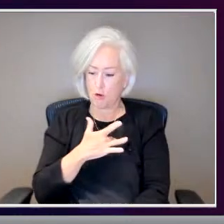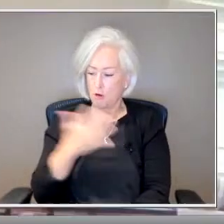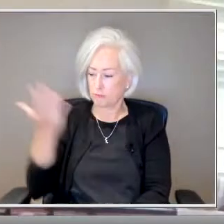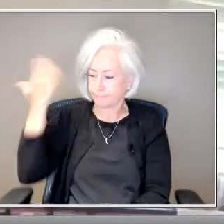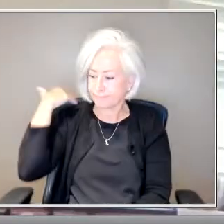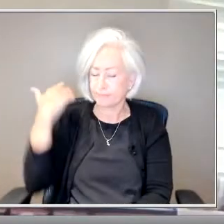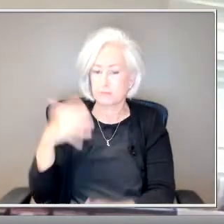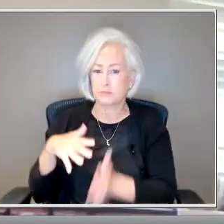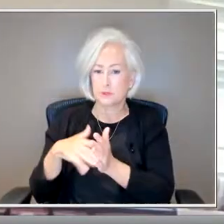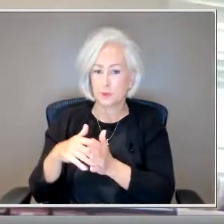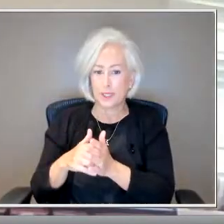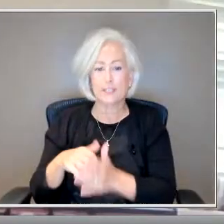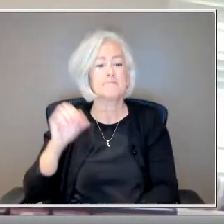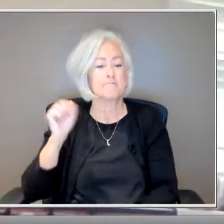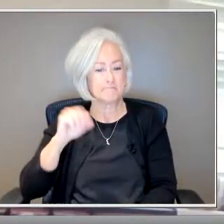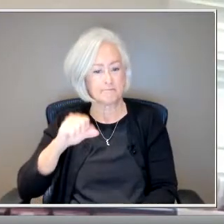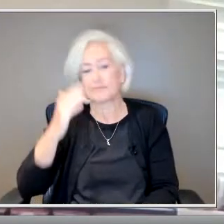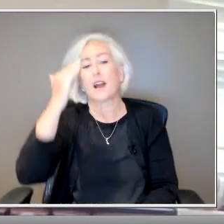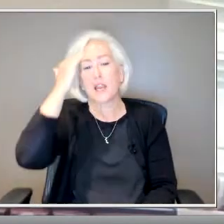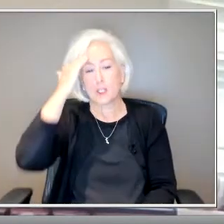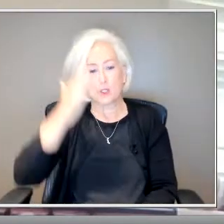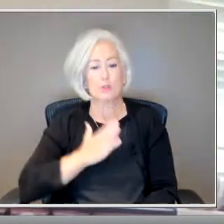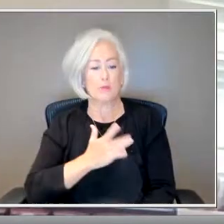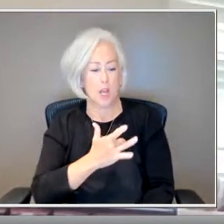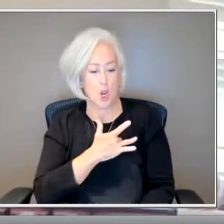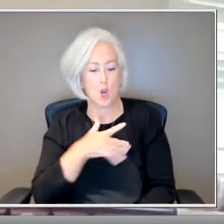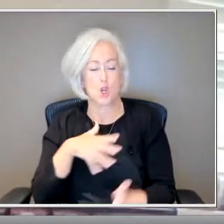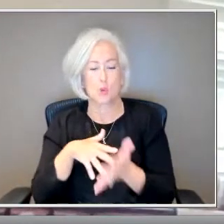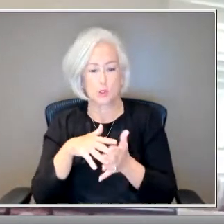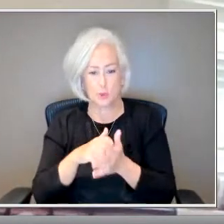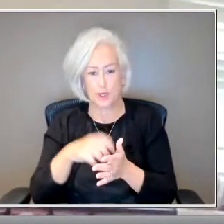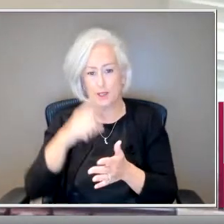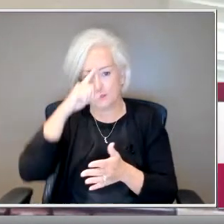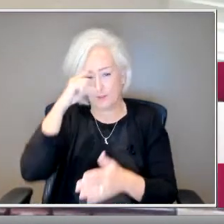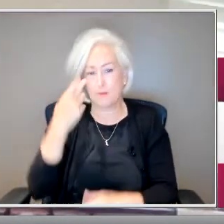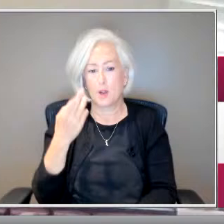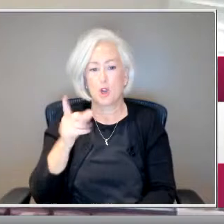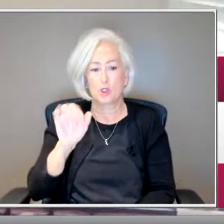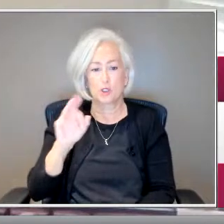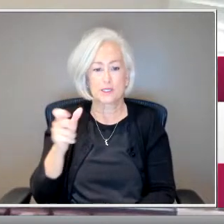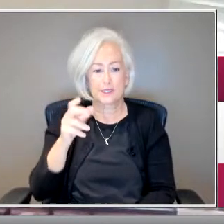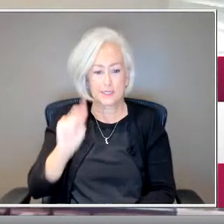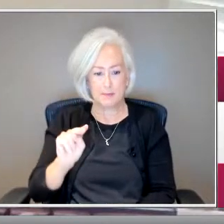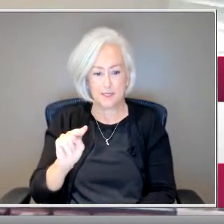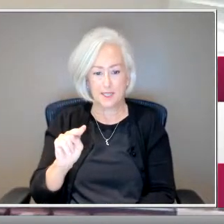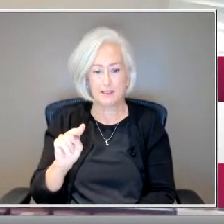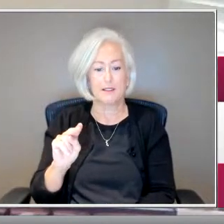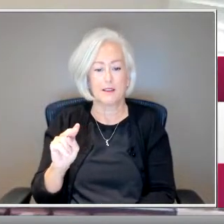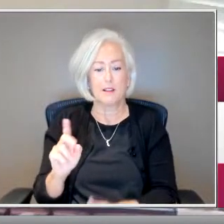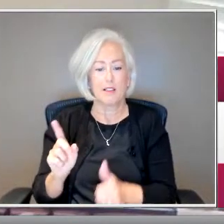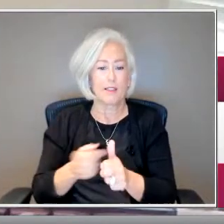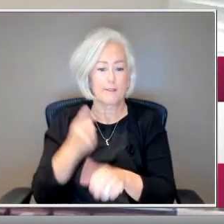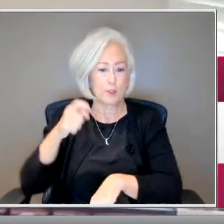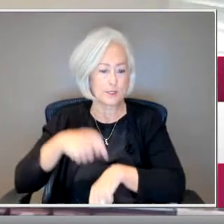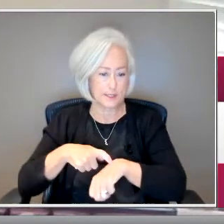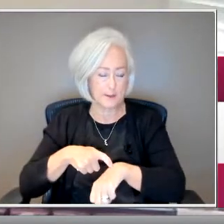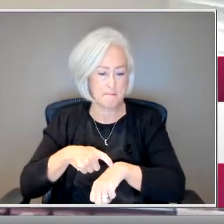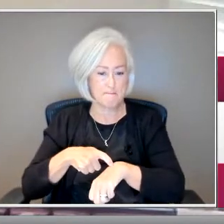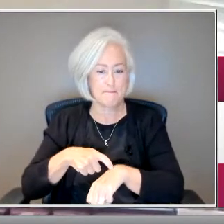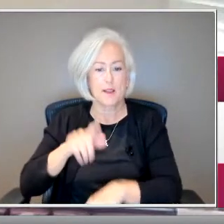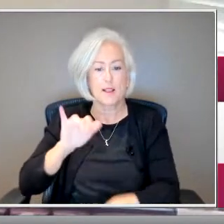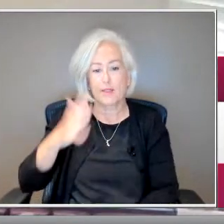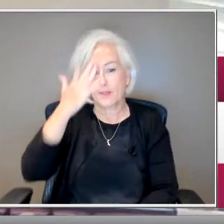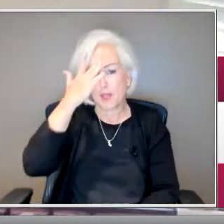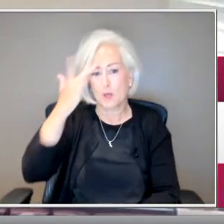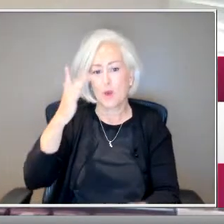Yeah, I knew that my heart was weakened from when I had the Herceptin the last time, and I knew that that was why they had decided